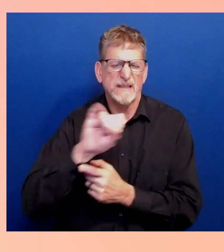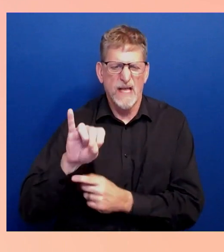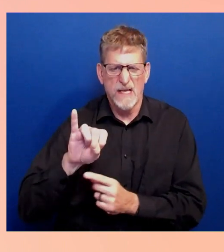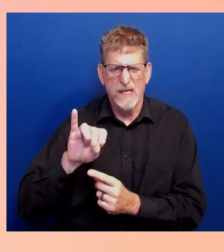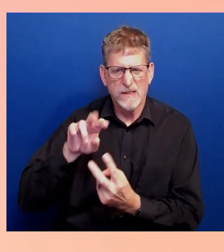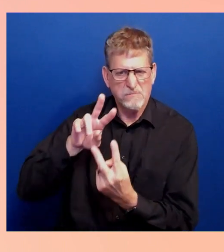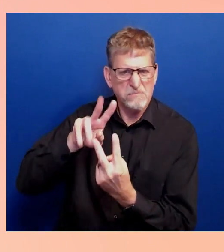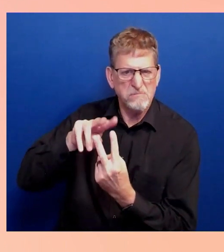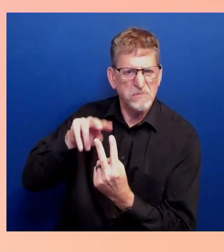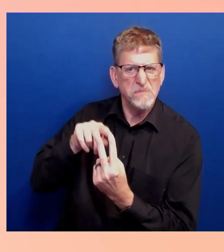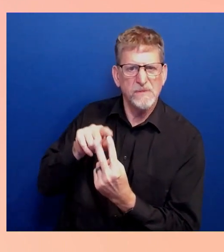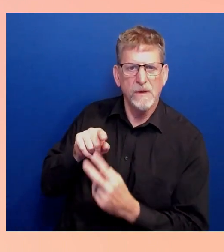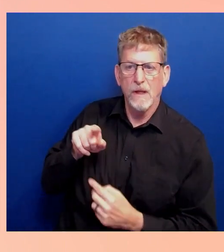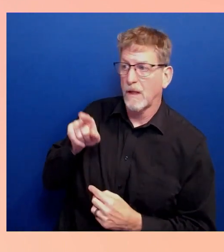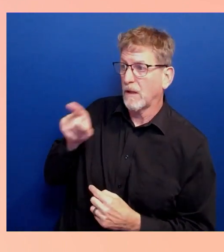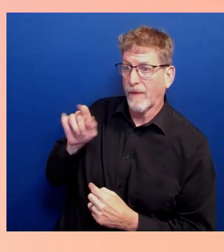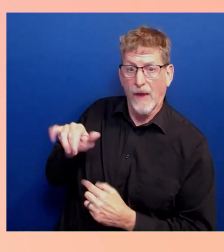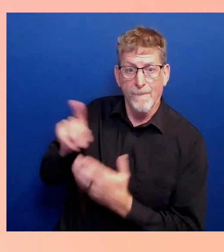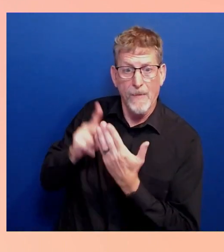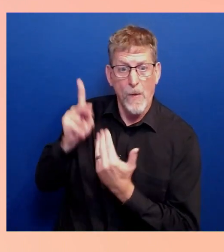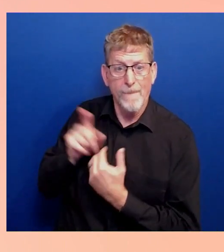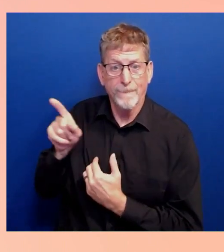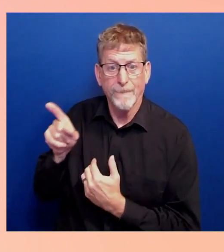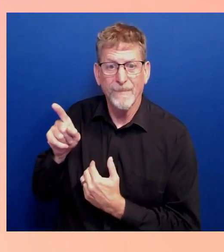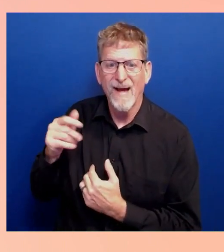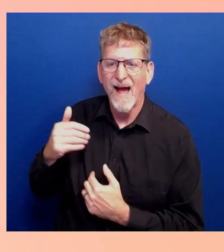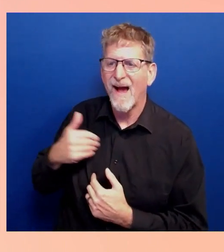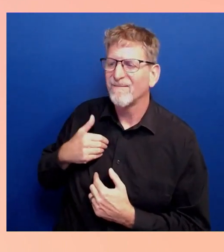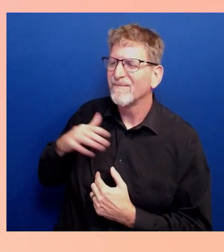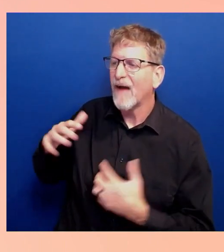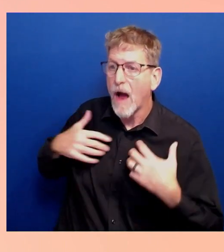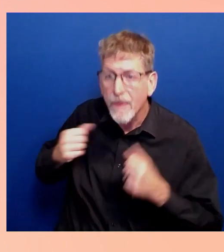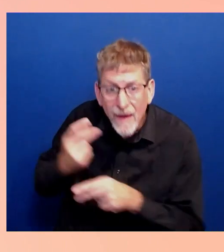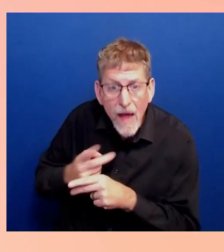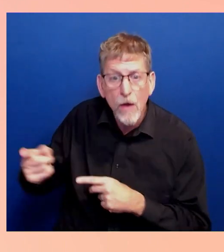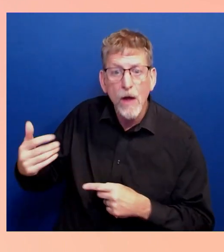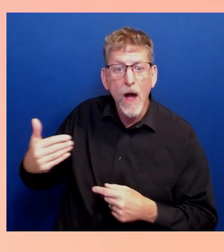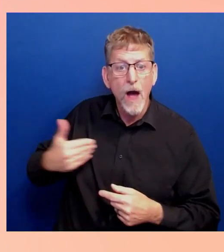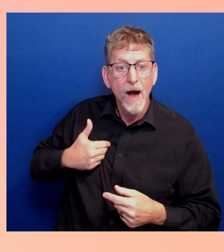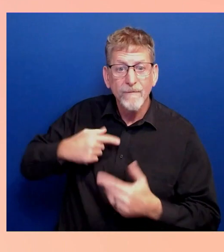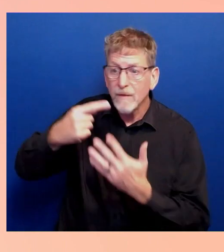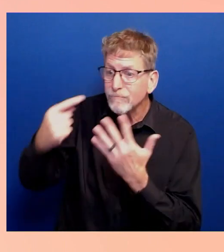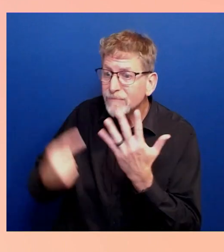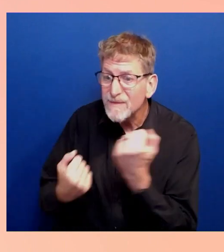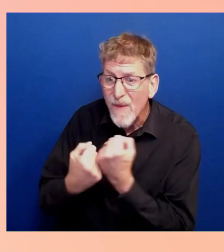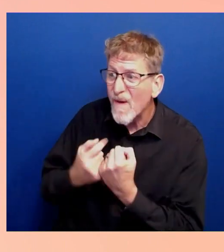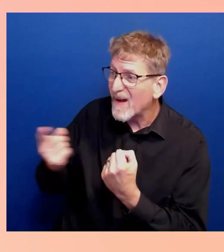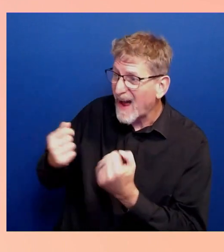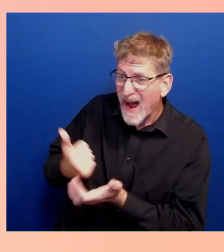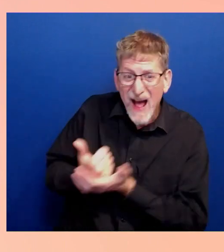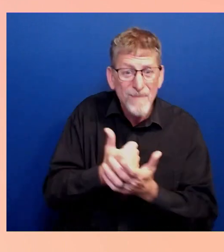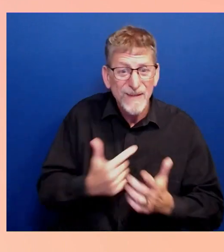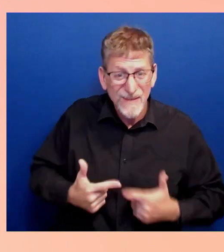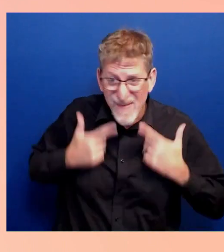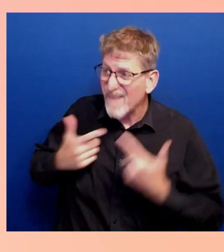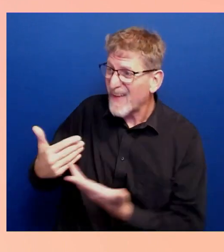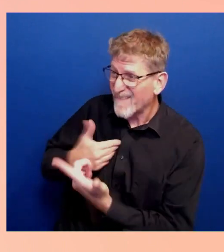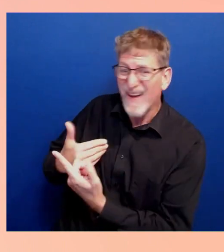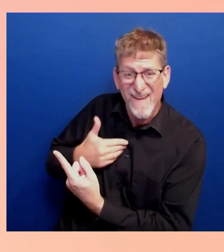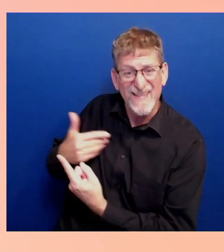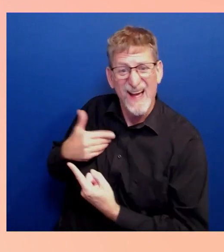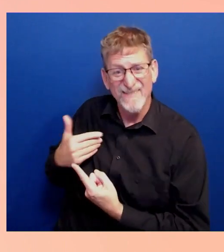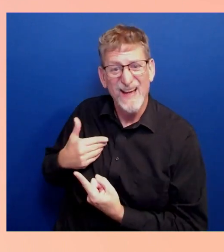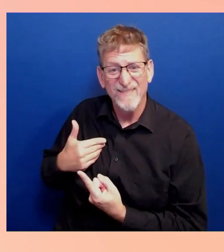comes with the healthcare and supports that you need to survive. And in fact, it is so expensive in